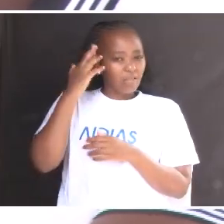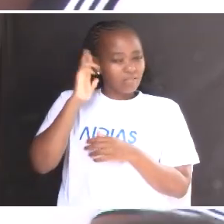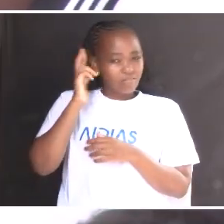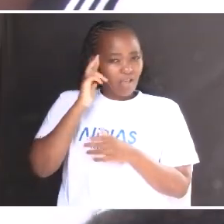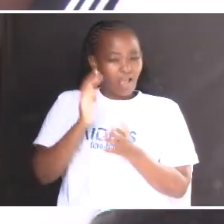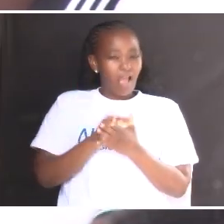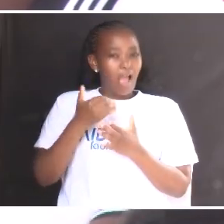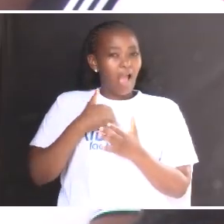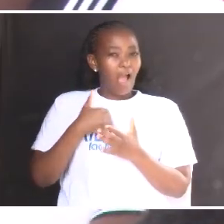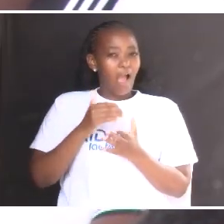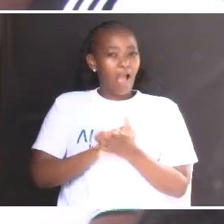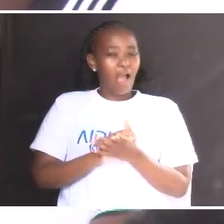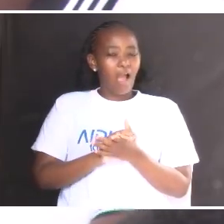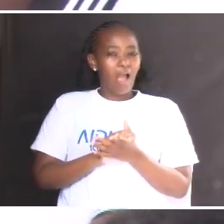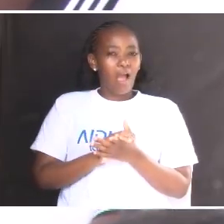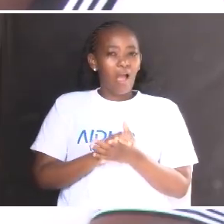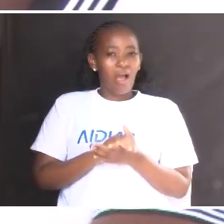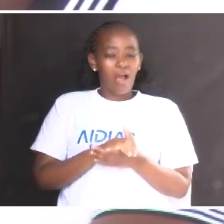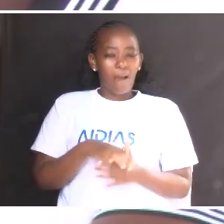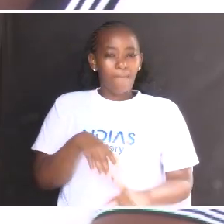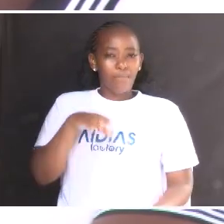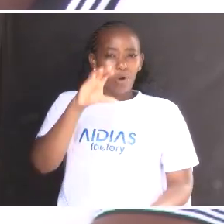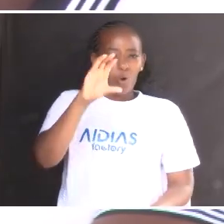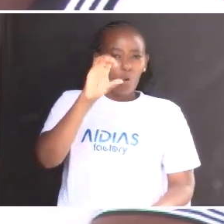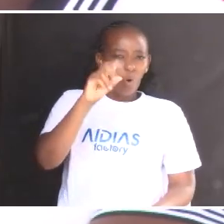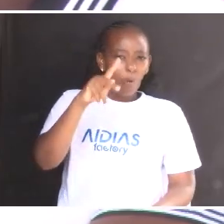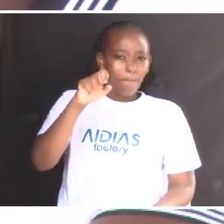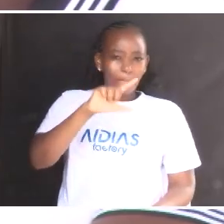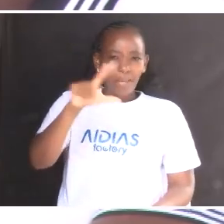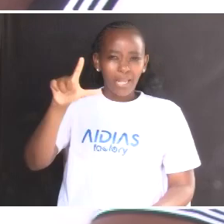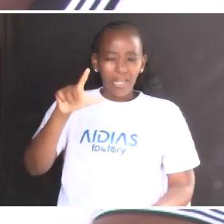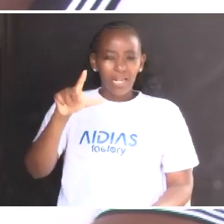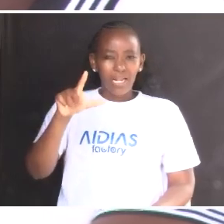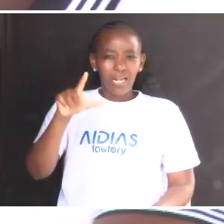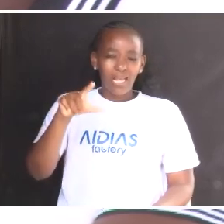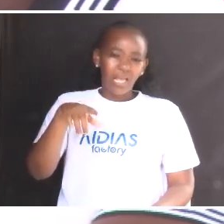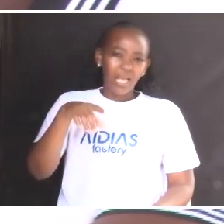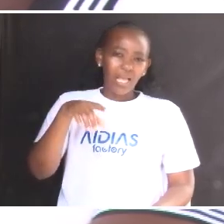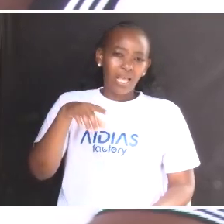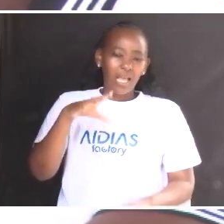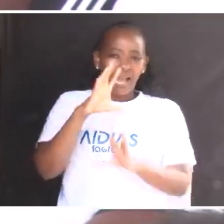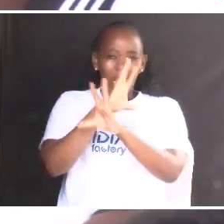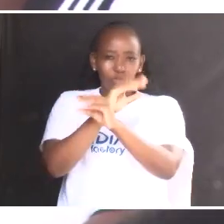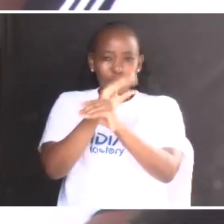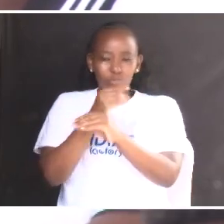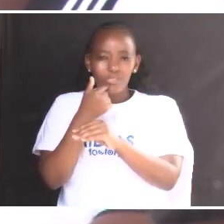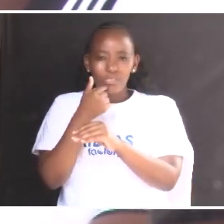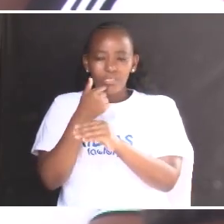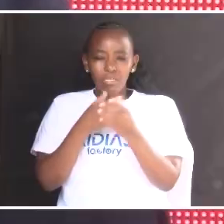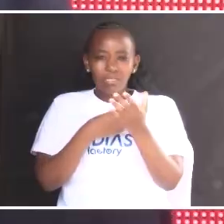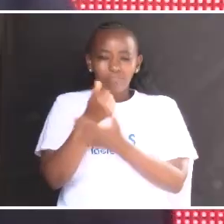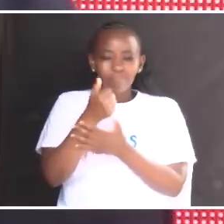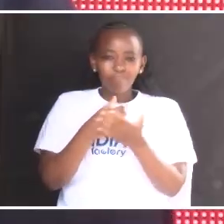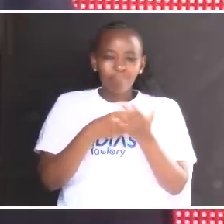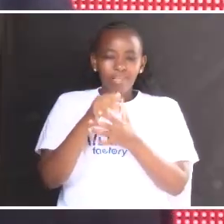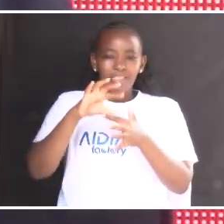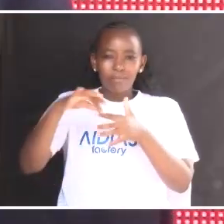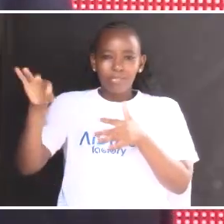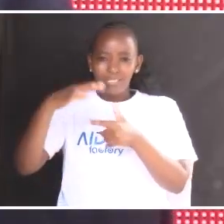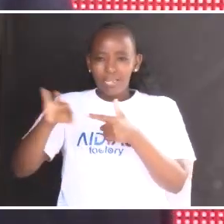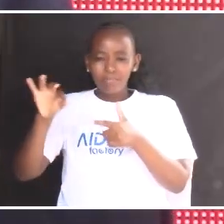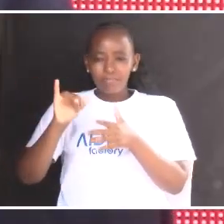we used to call Popeye, the guy who used to, a cartoonist who used to take spinach, Popeye.